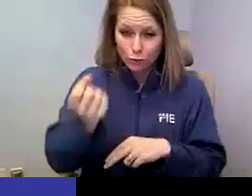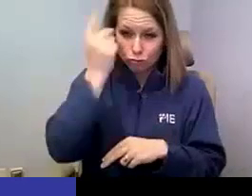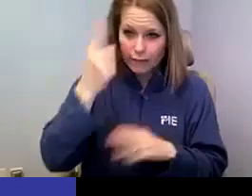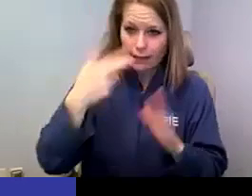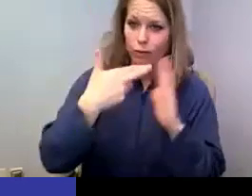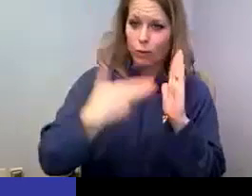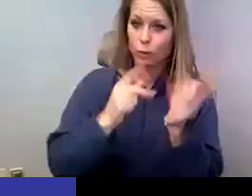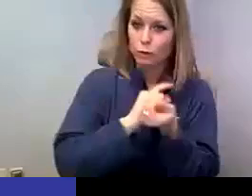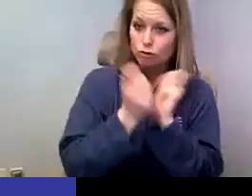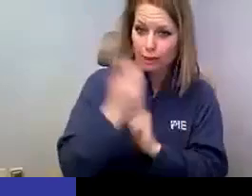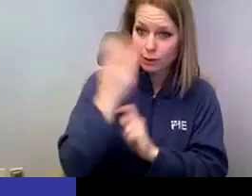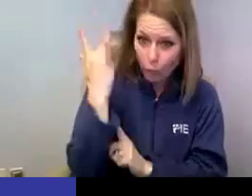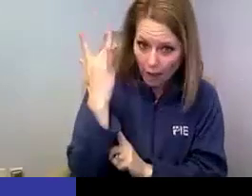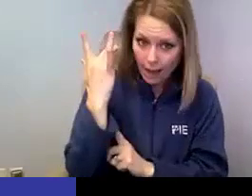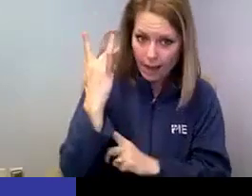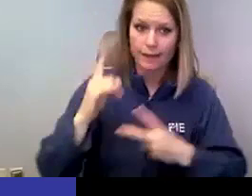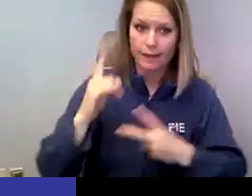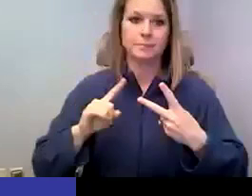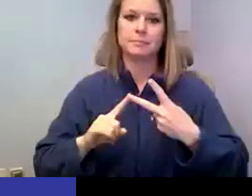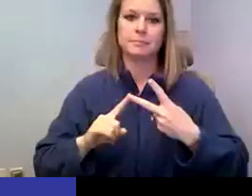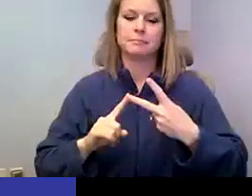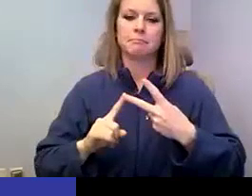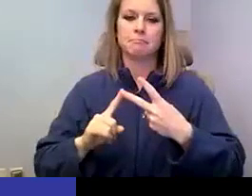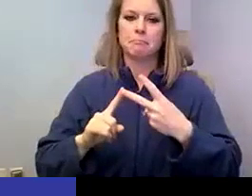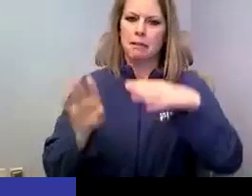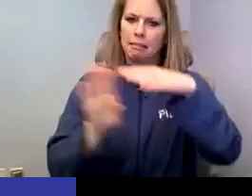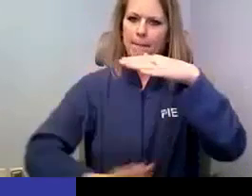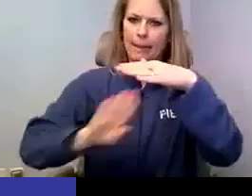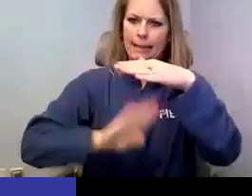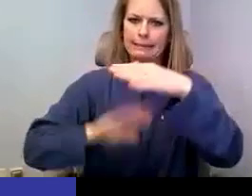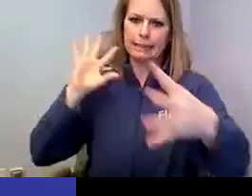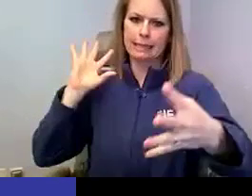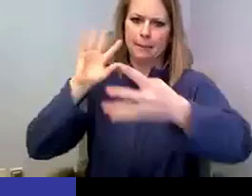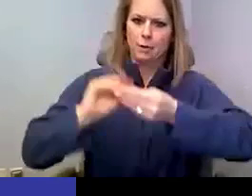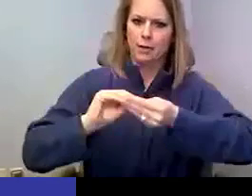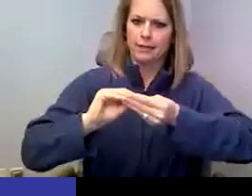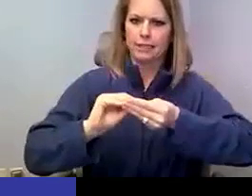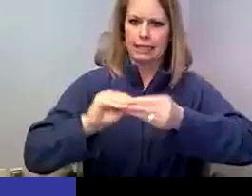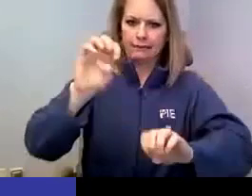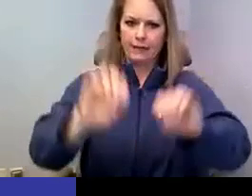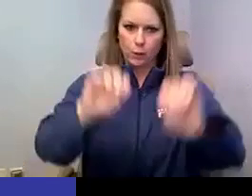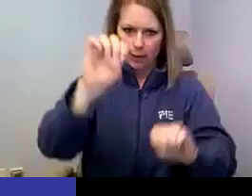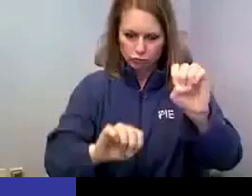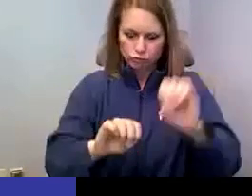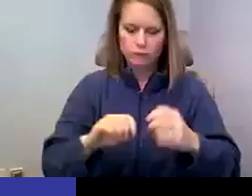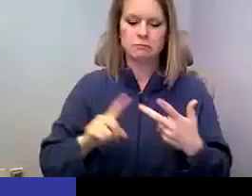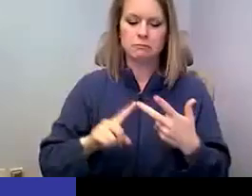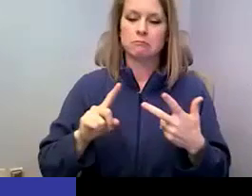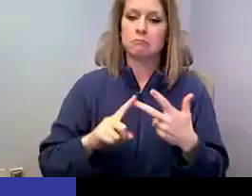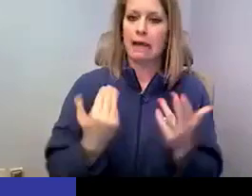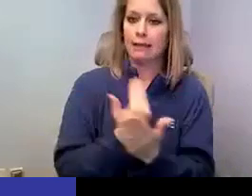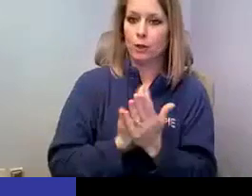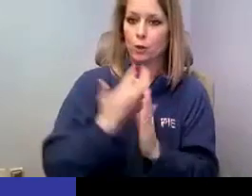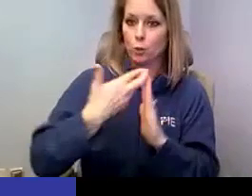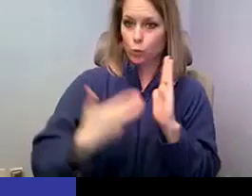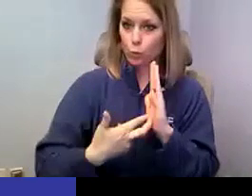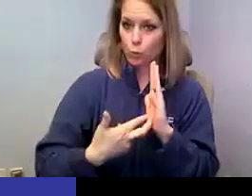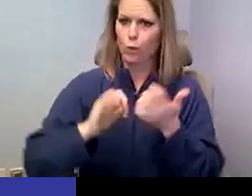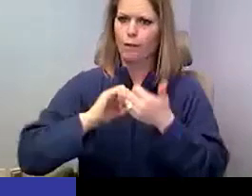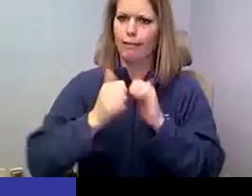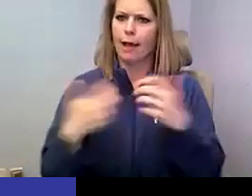of a comprehensive special education evaluation, and how the new rule fits into that comprehensive special